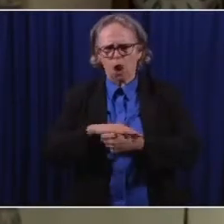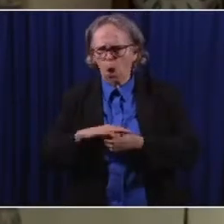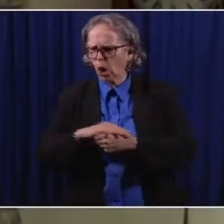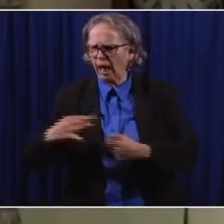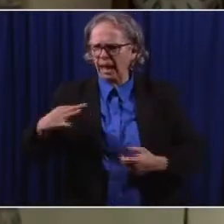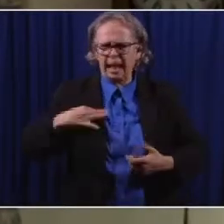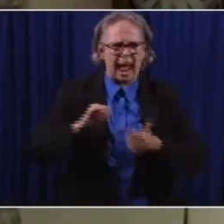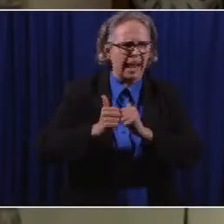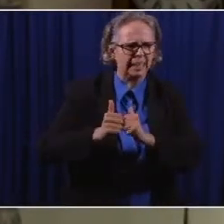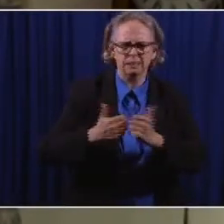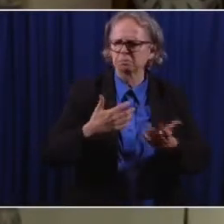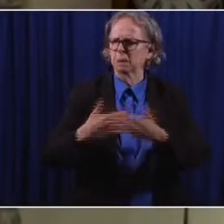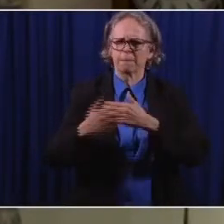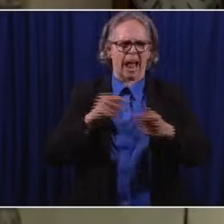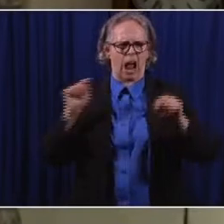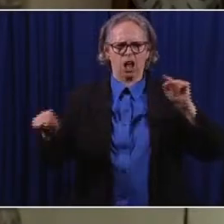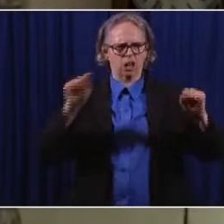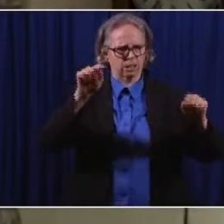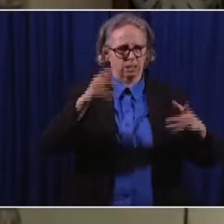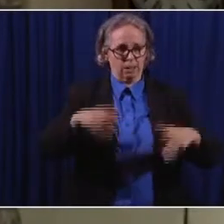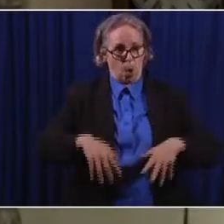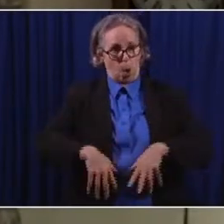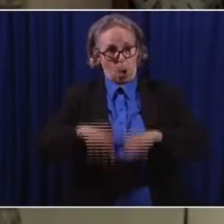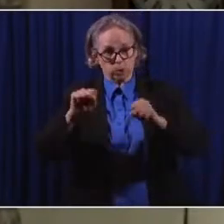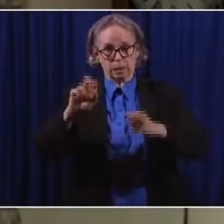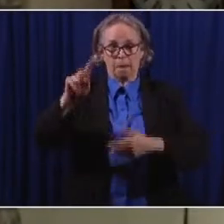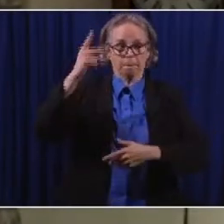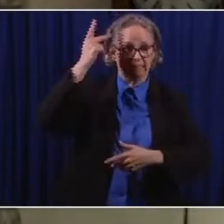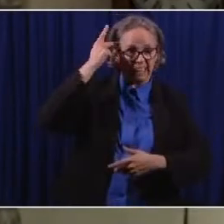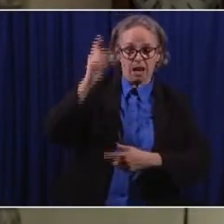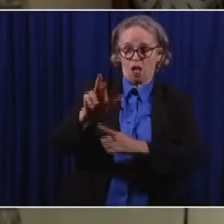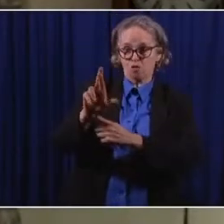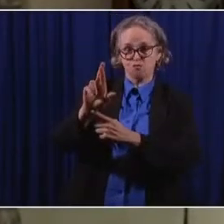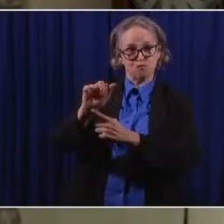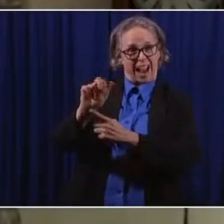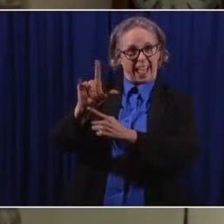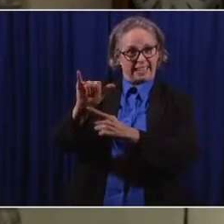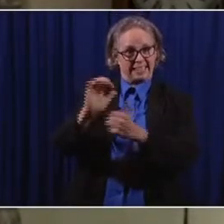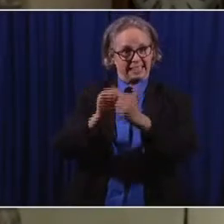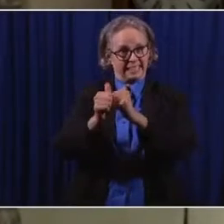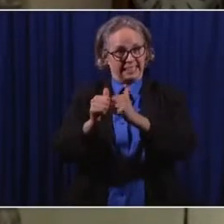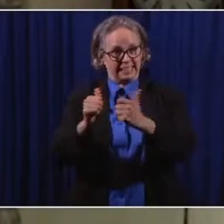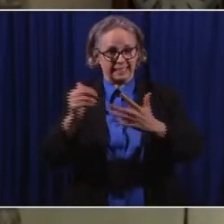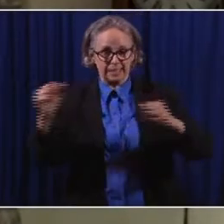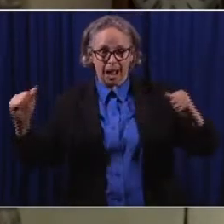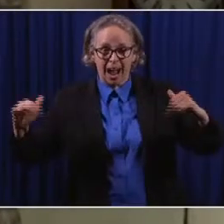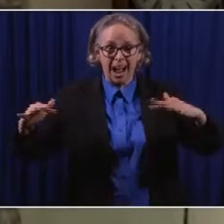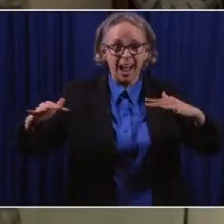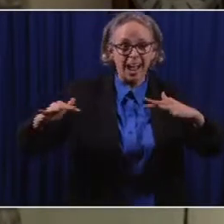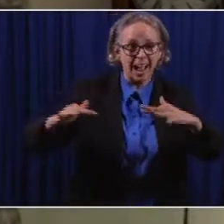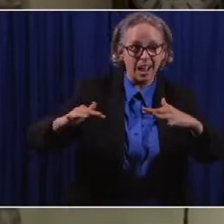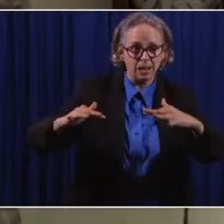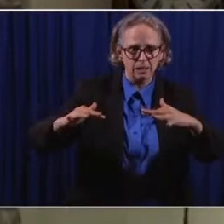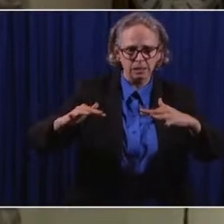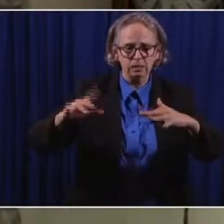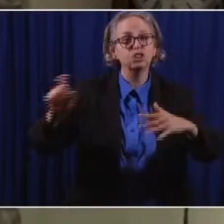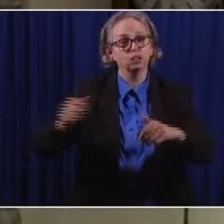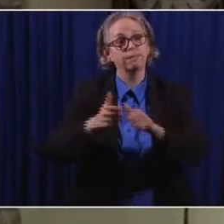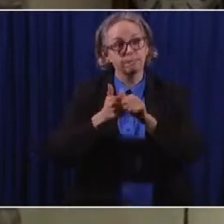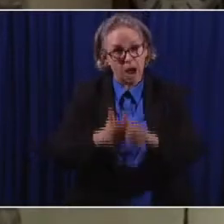political rally, we exclude them from that order. But